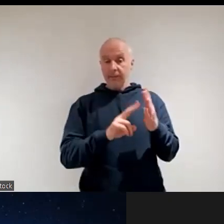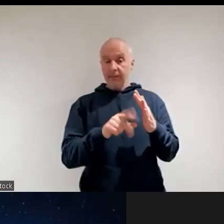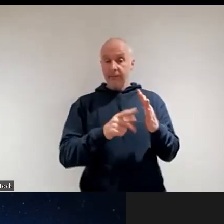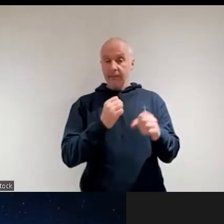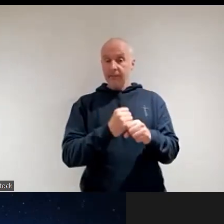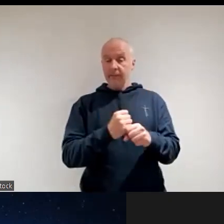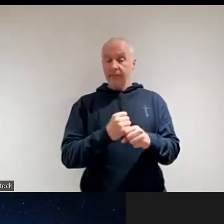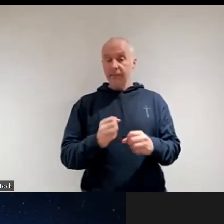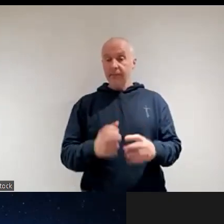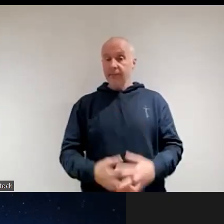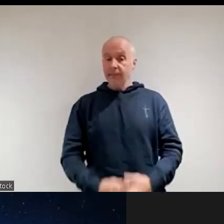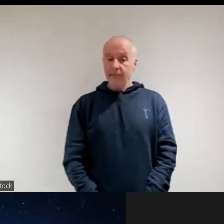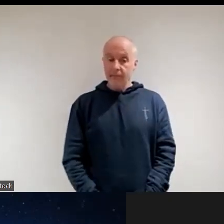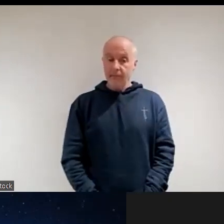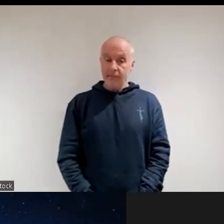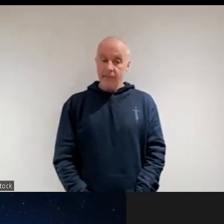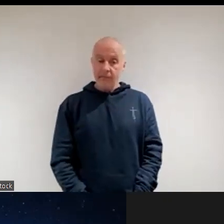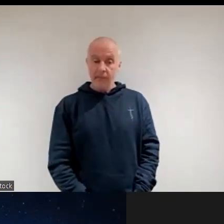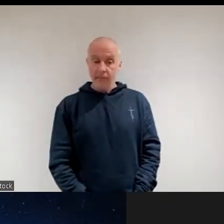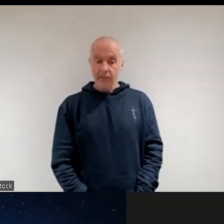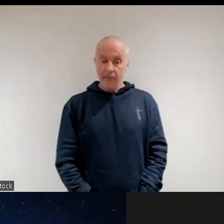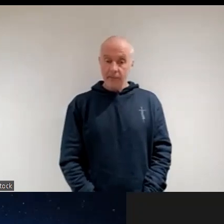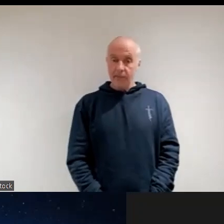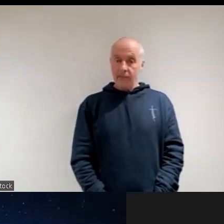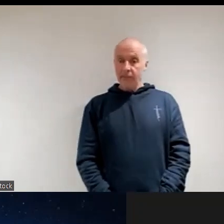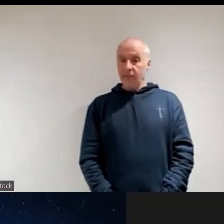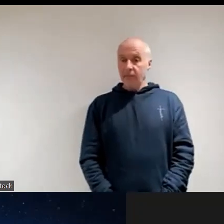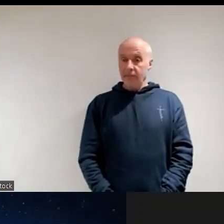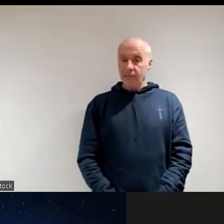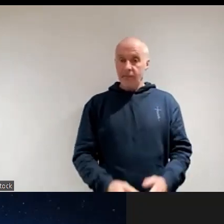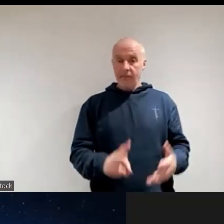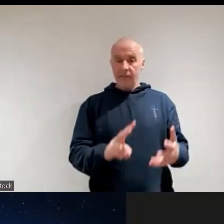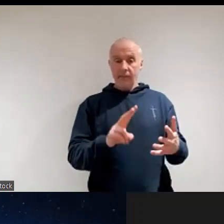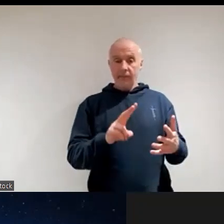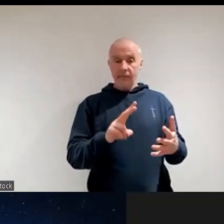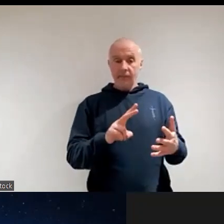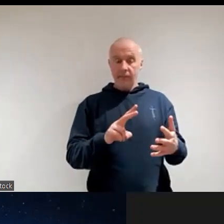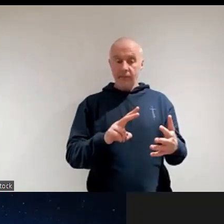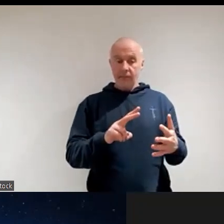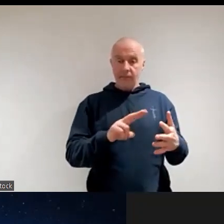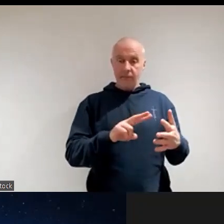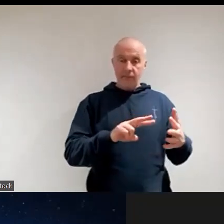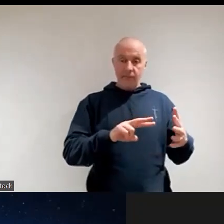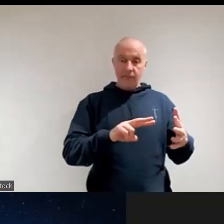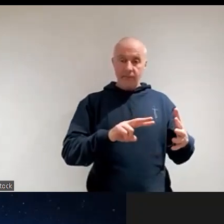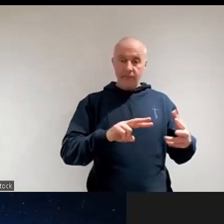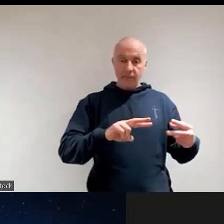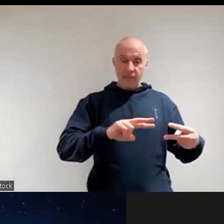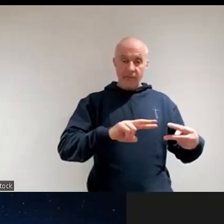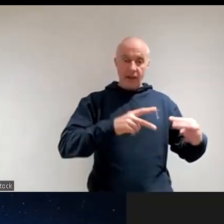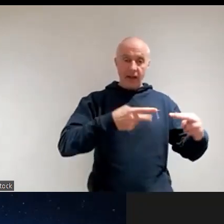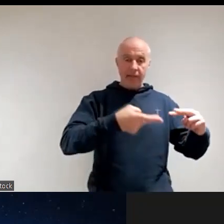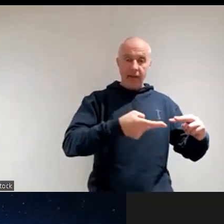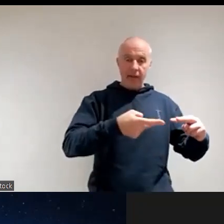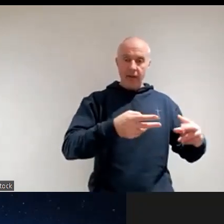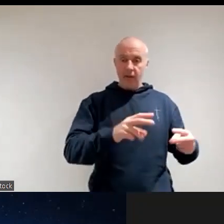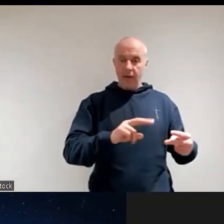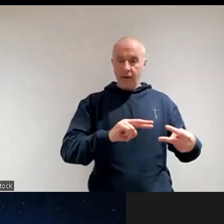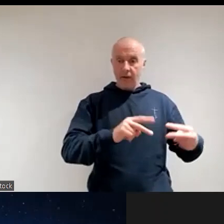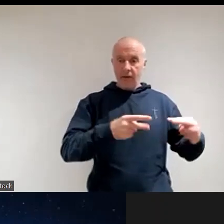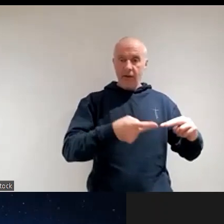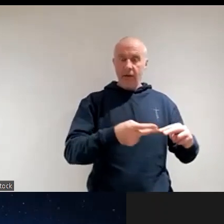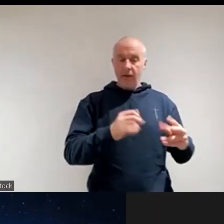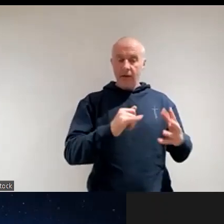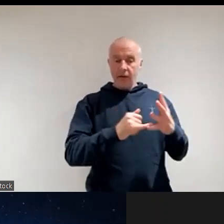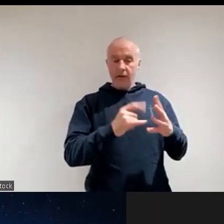with him. Another question then. We're going to go towards the inverters, if that's all right. So some of the power electronics. T. Martins asked, what